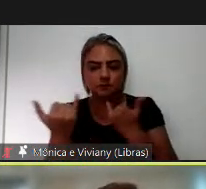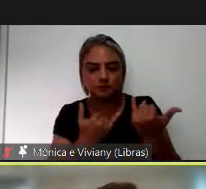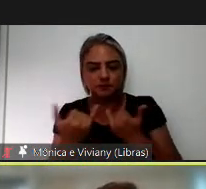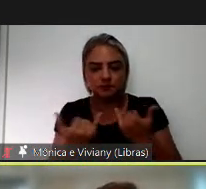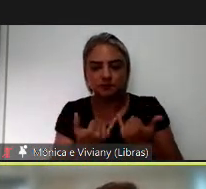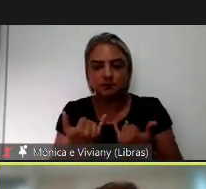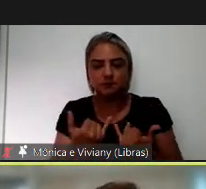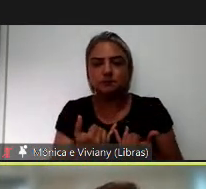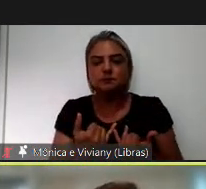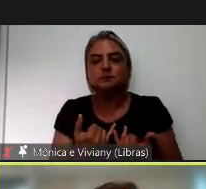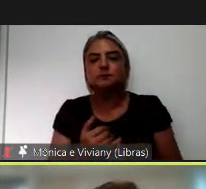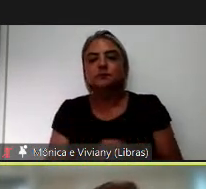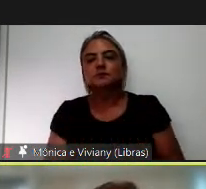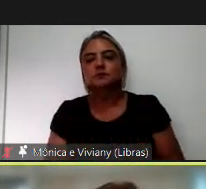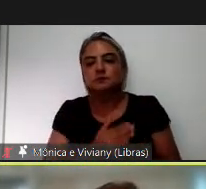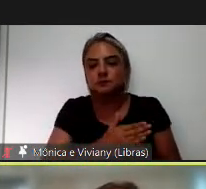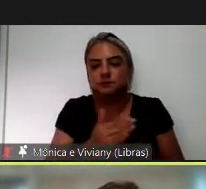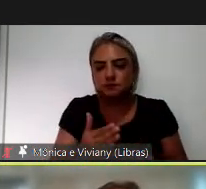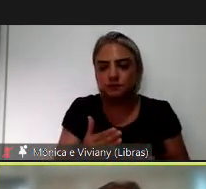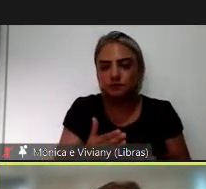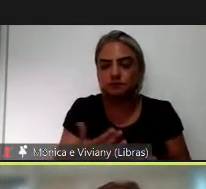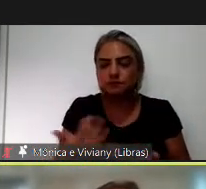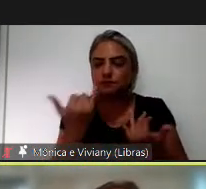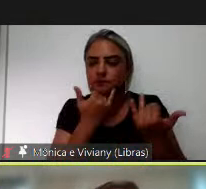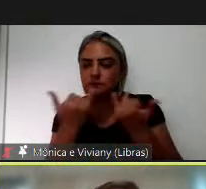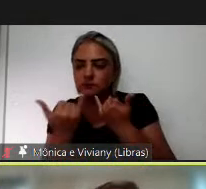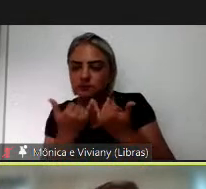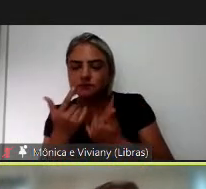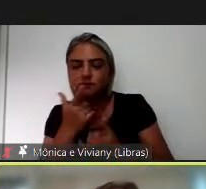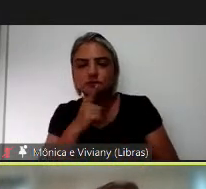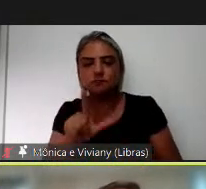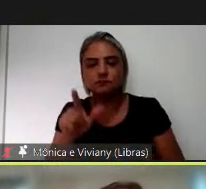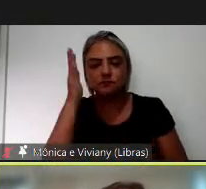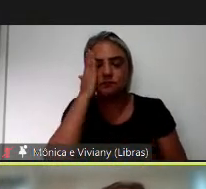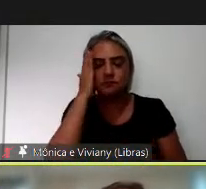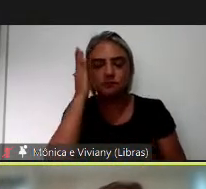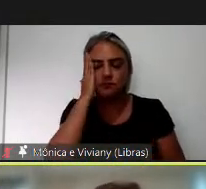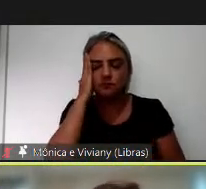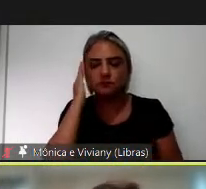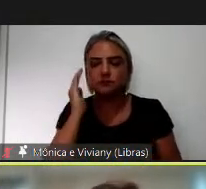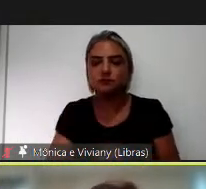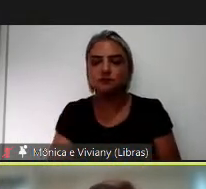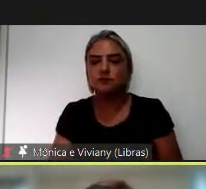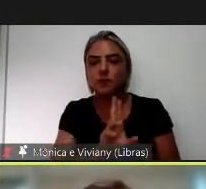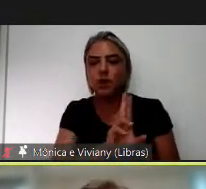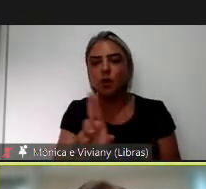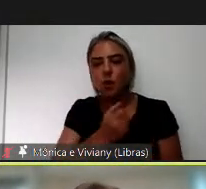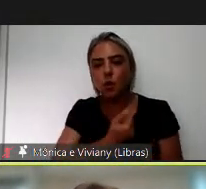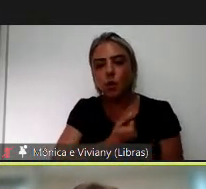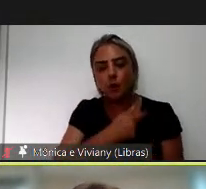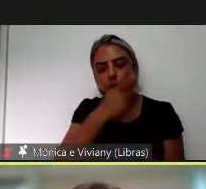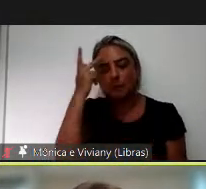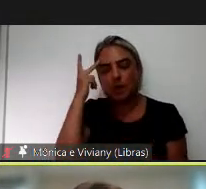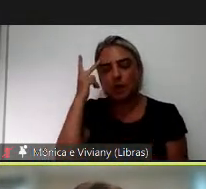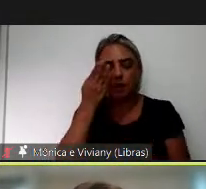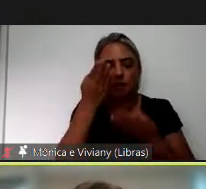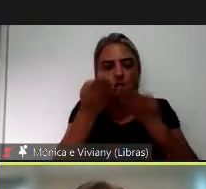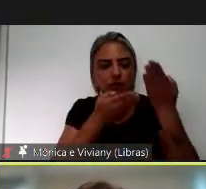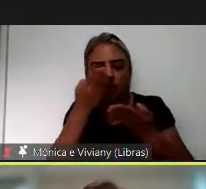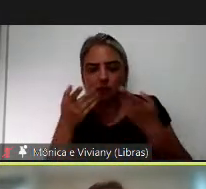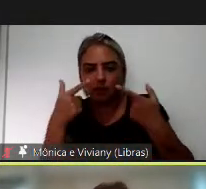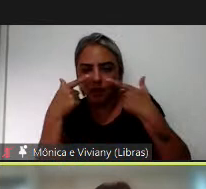information, and then from this information we can know of the number of people which